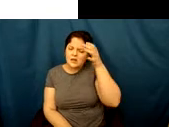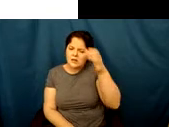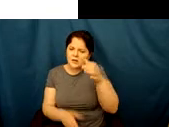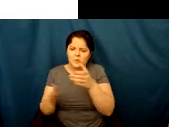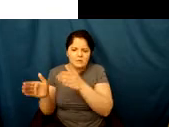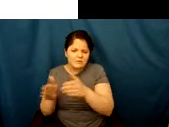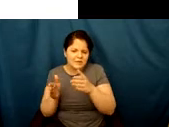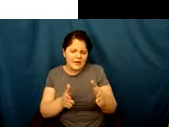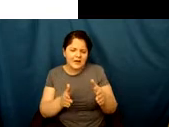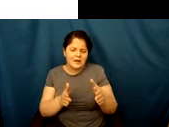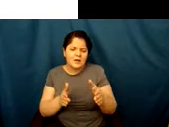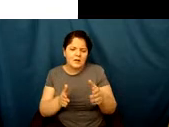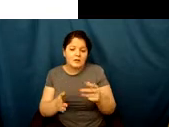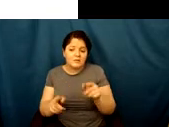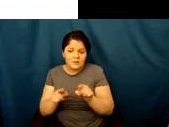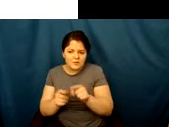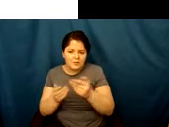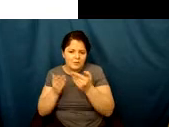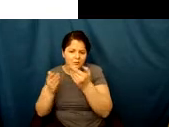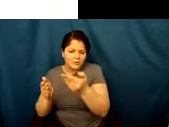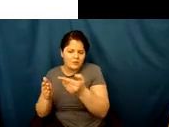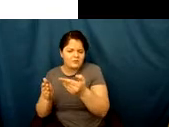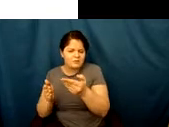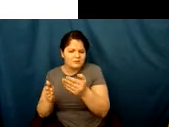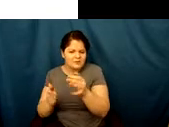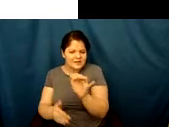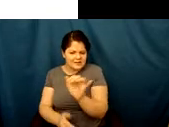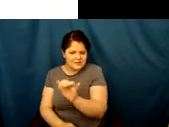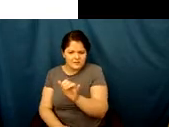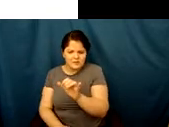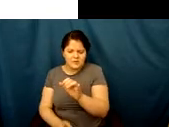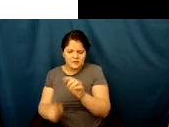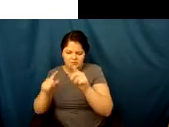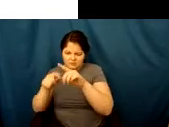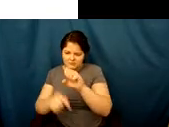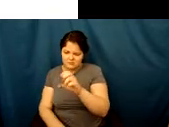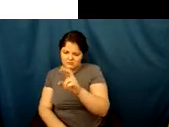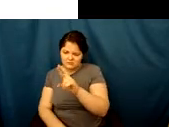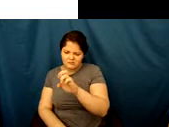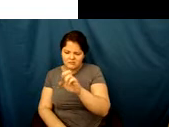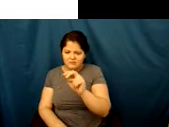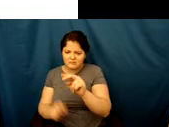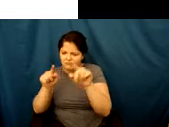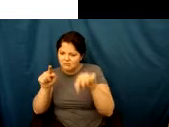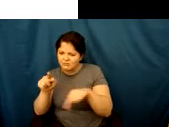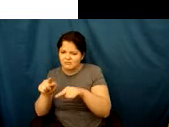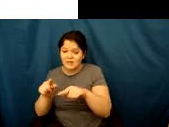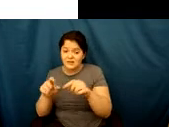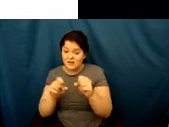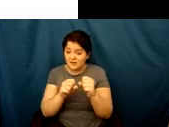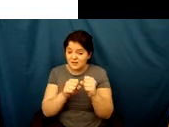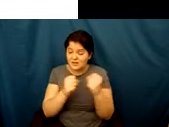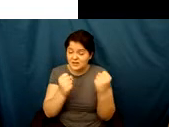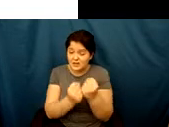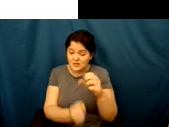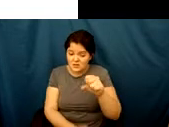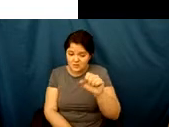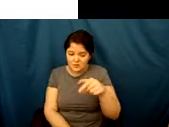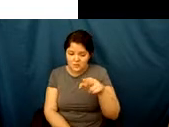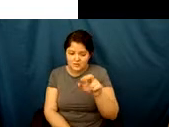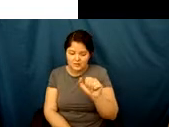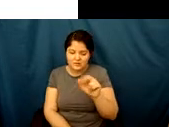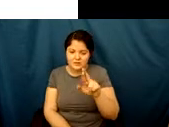plans. Like they're also proposed similar screening at Station Square, which we just had the 30% design meeting for last